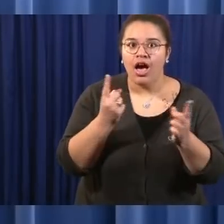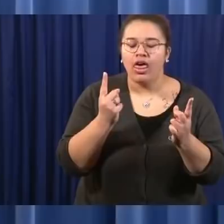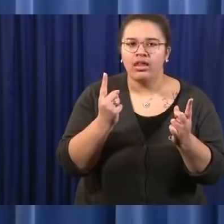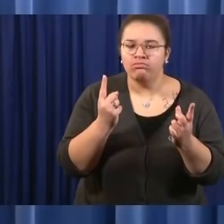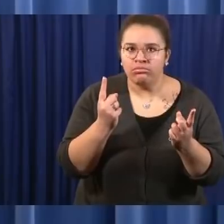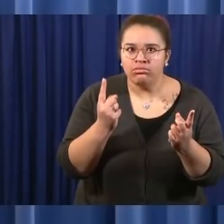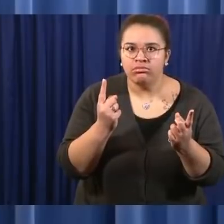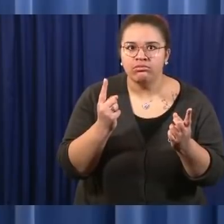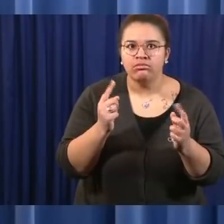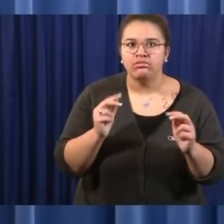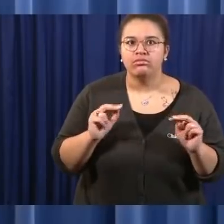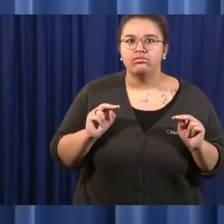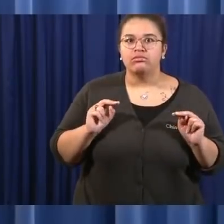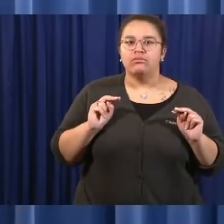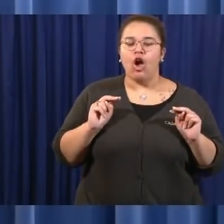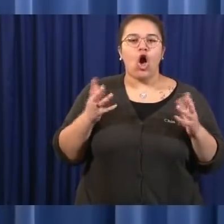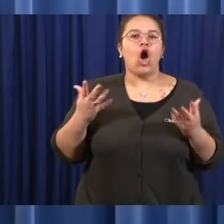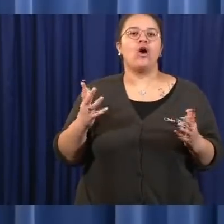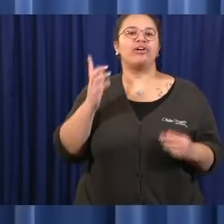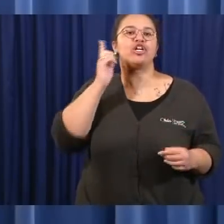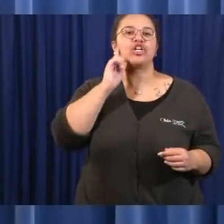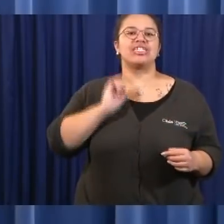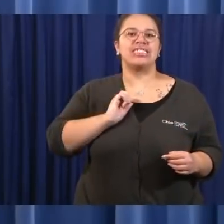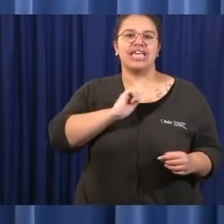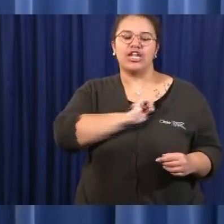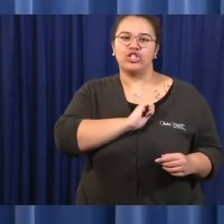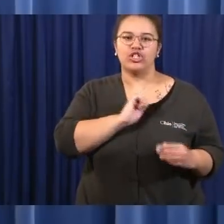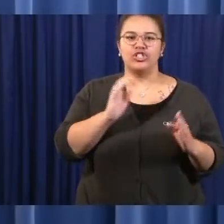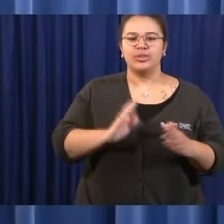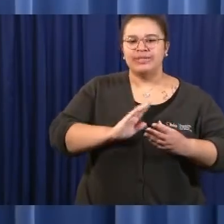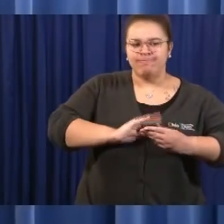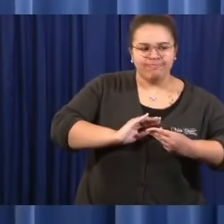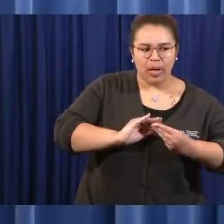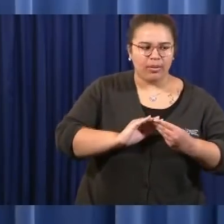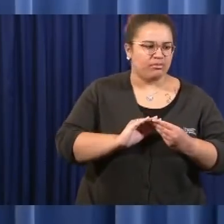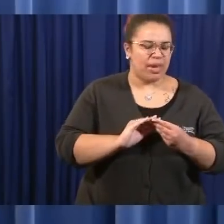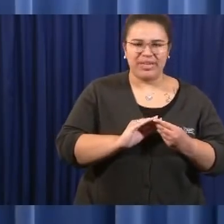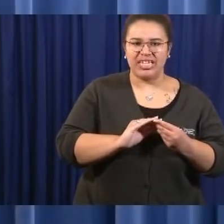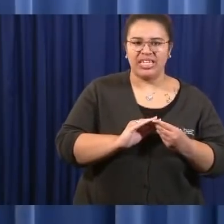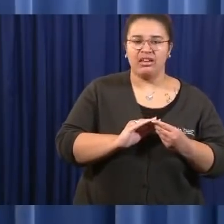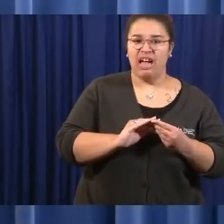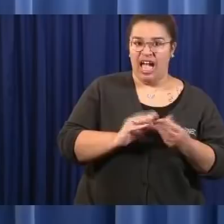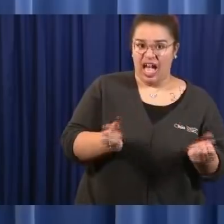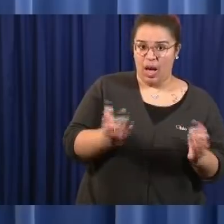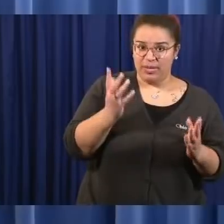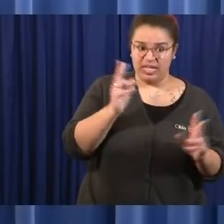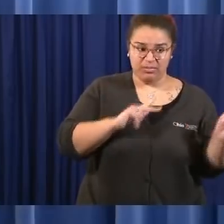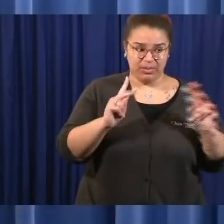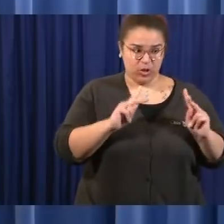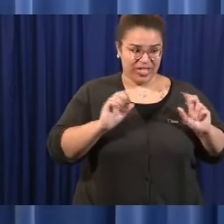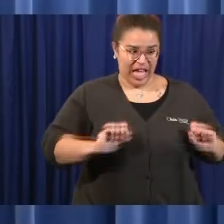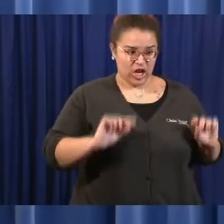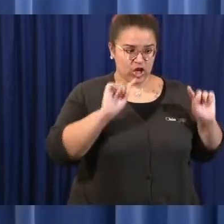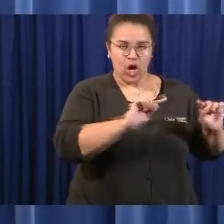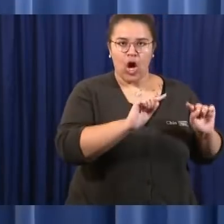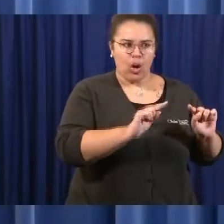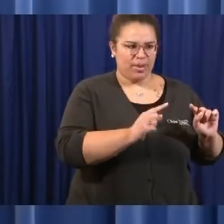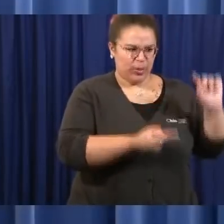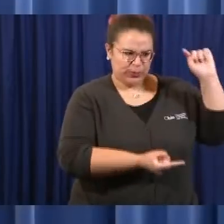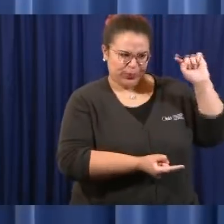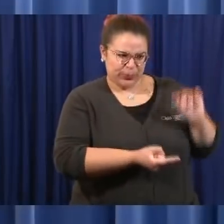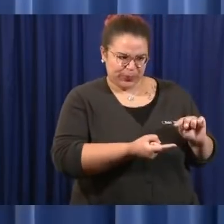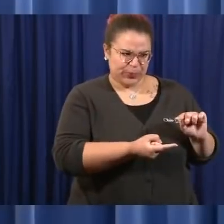considering smaller capacity, reduced hours, reduced services in order to keep everybody safe.